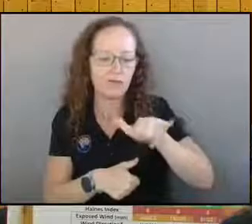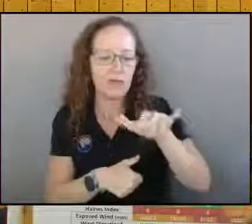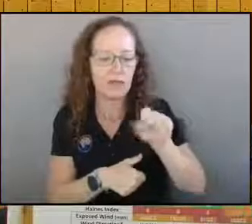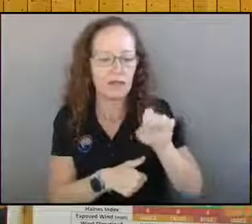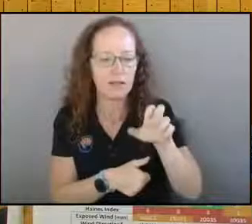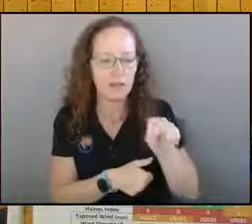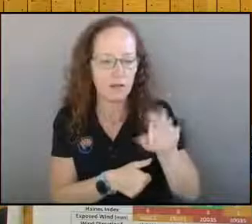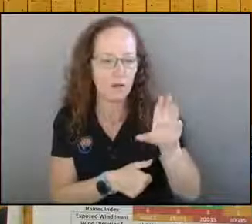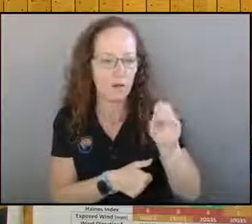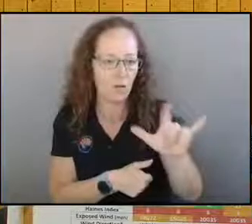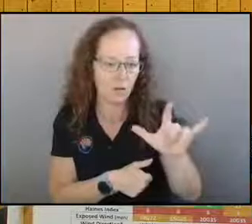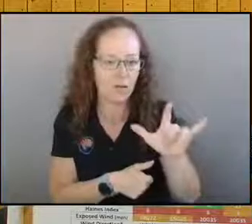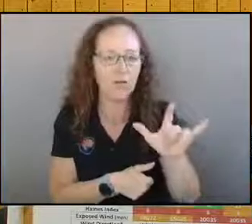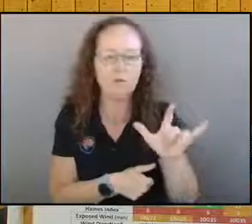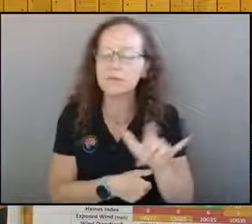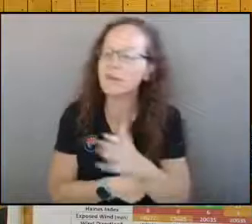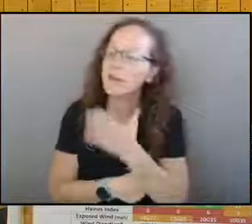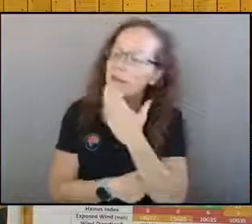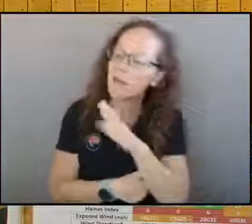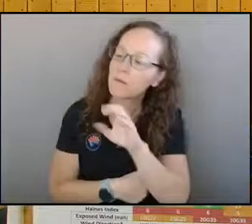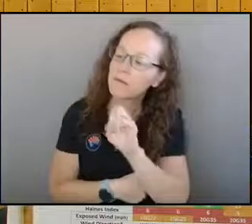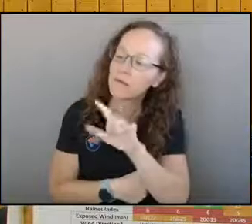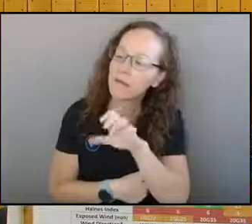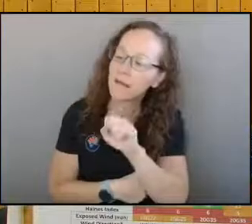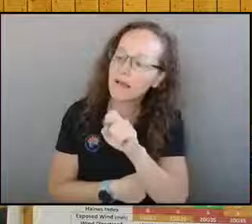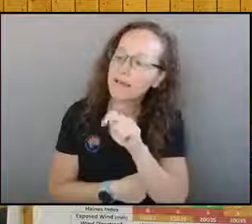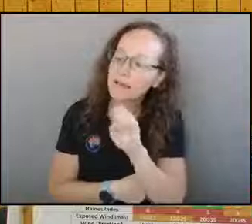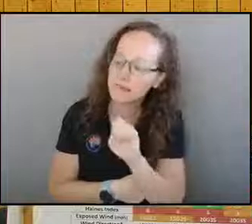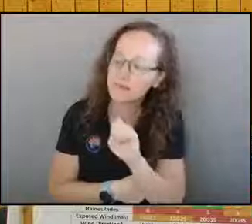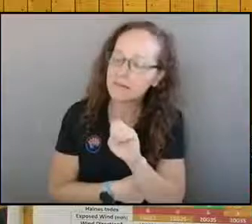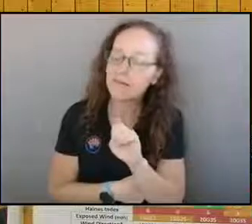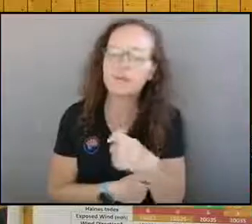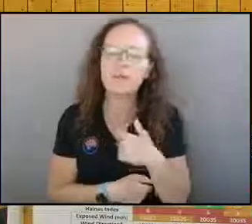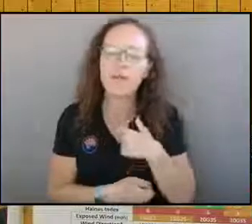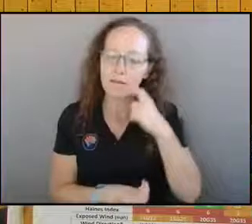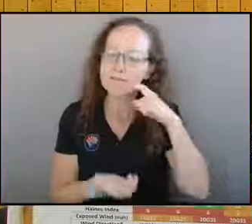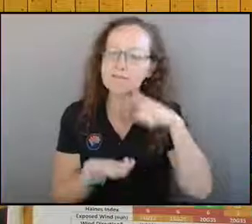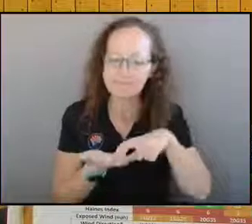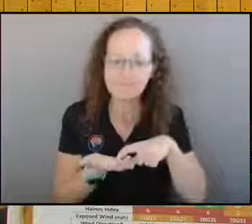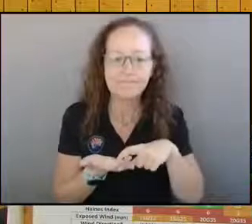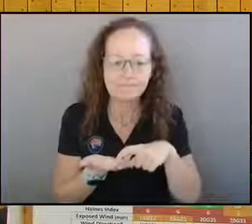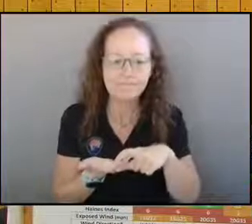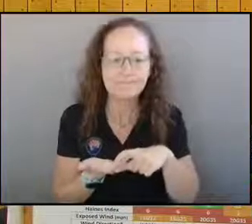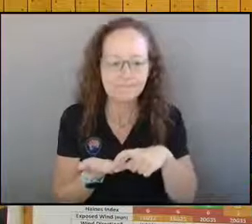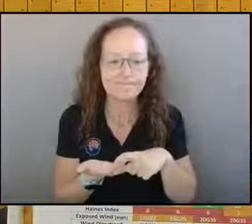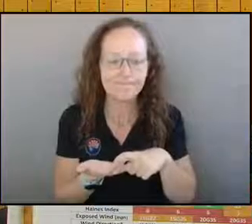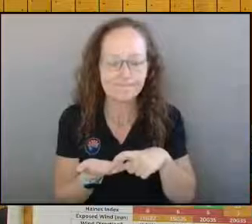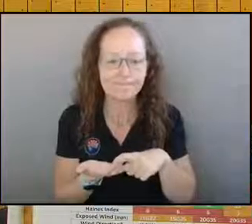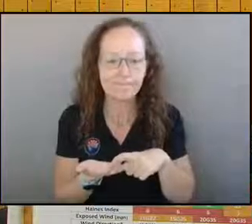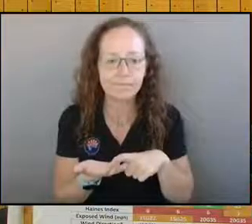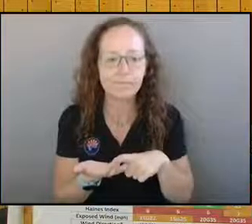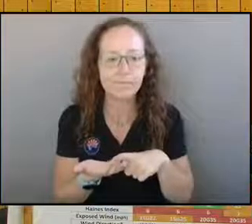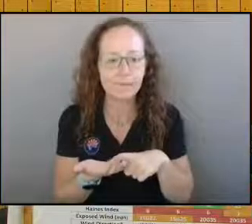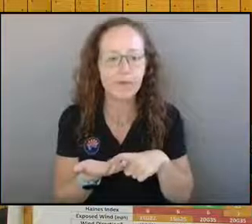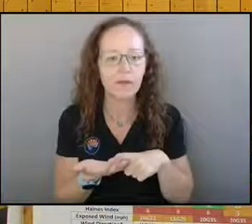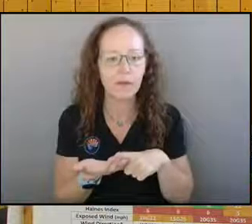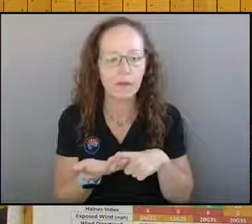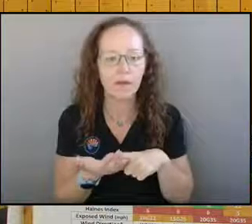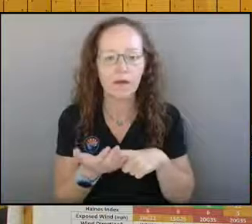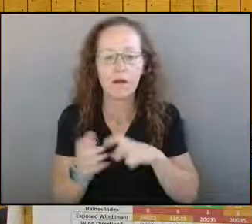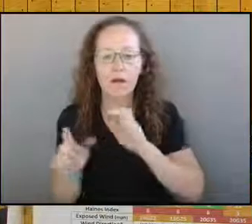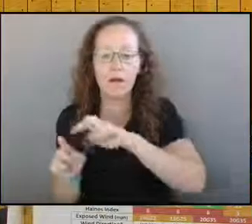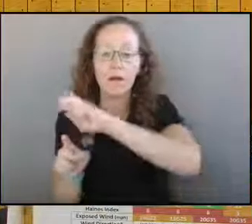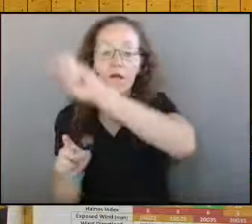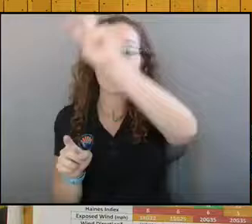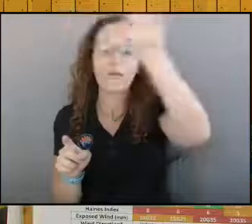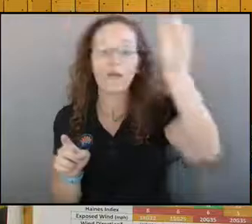Hey, thank you, Celeste. So I recognize that there is value to going around the map, so that's what we're